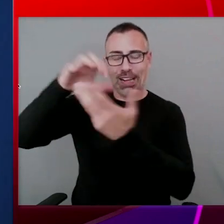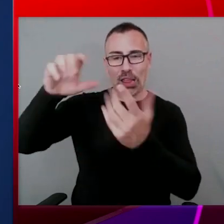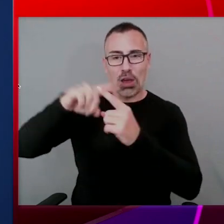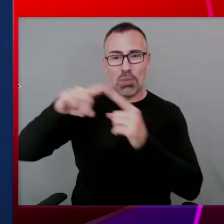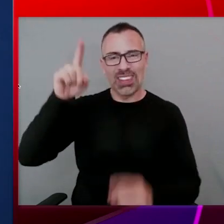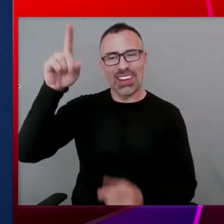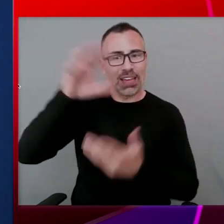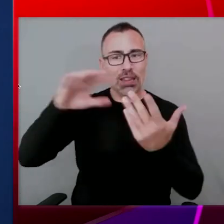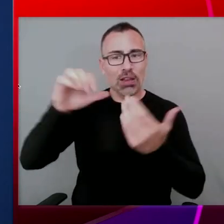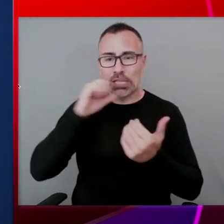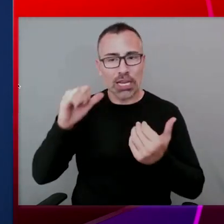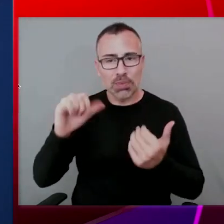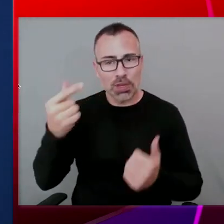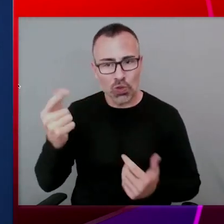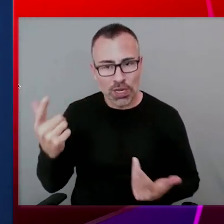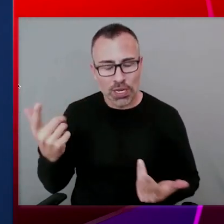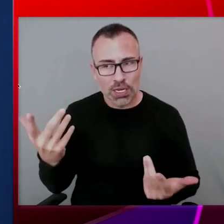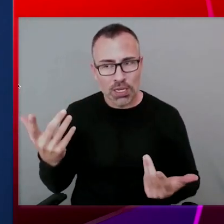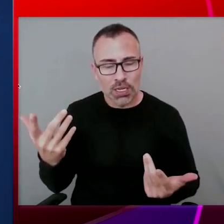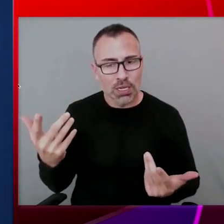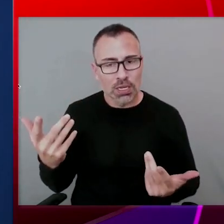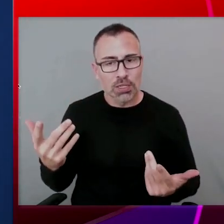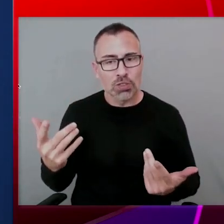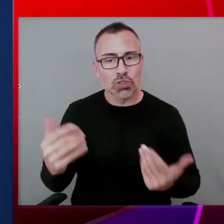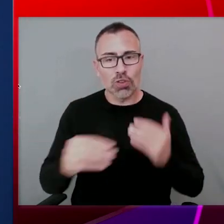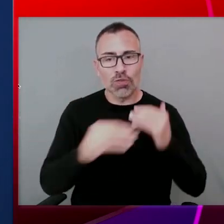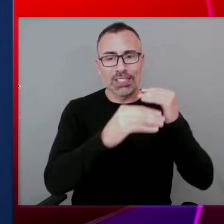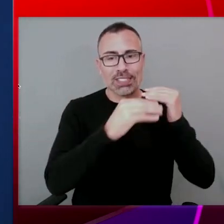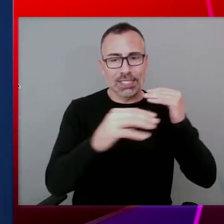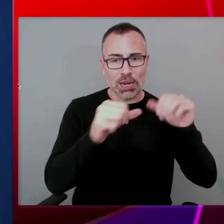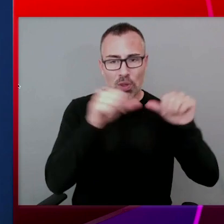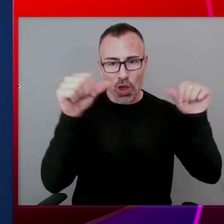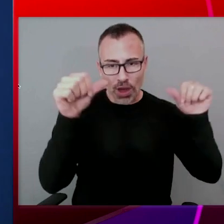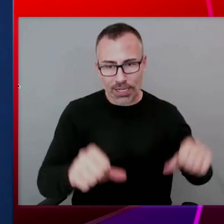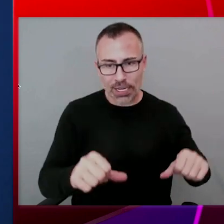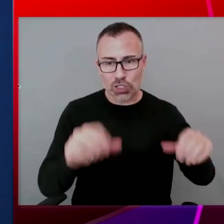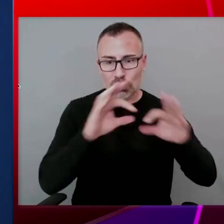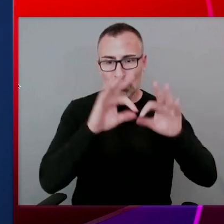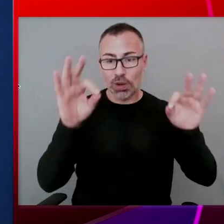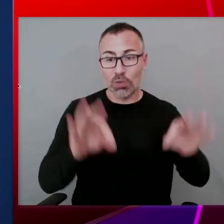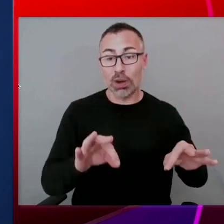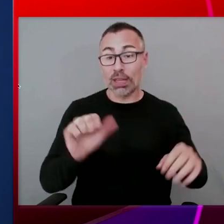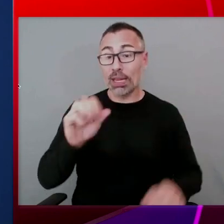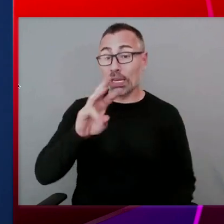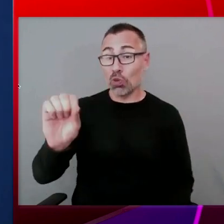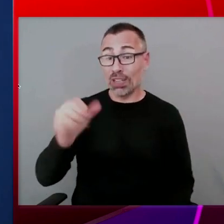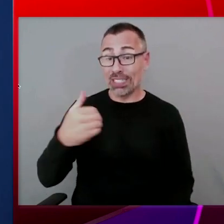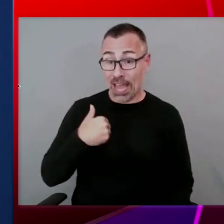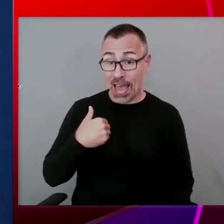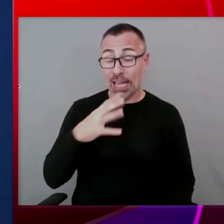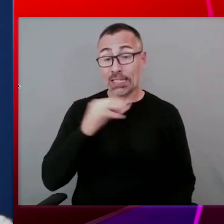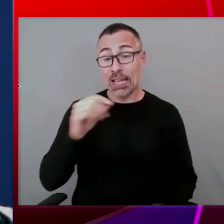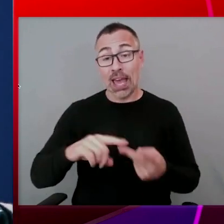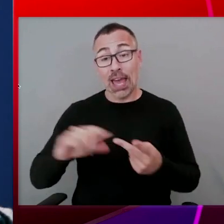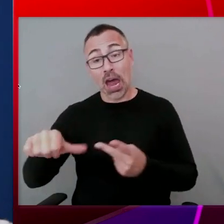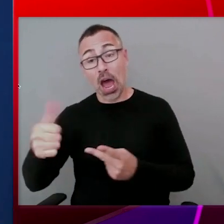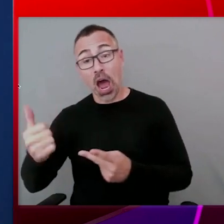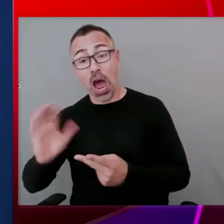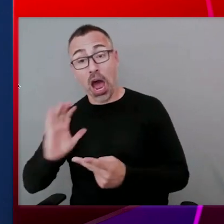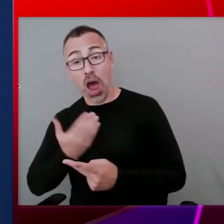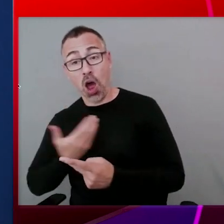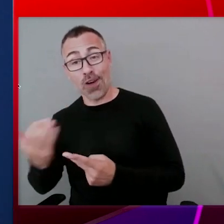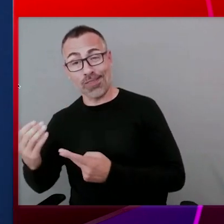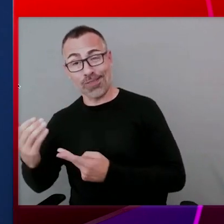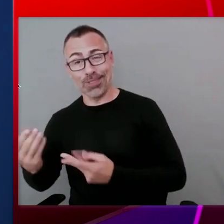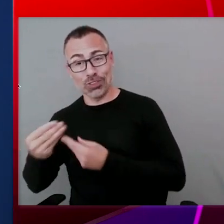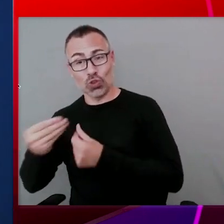So between the sustainable architecture framework that AWS has and a number of our solutions to help you get